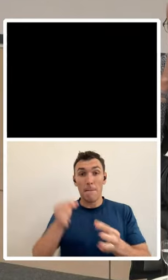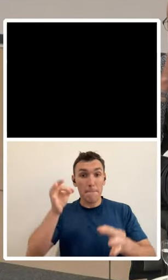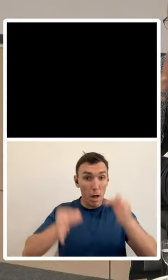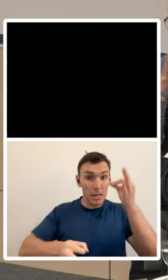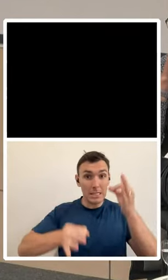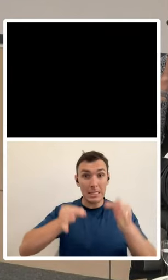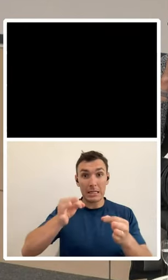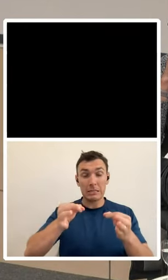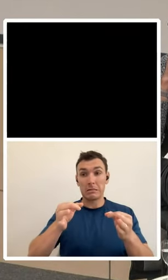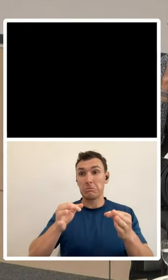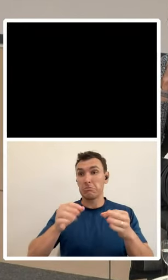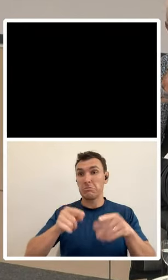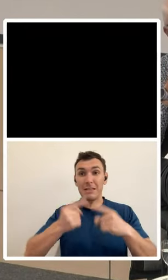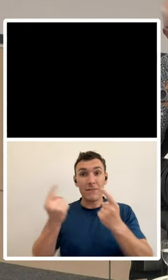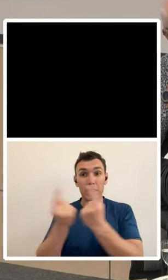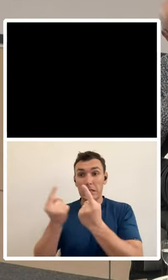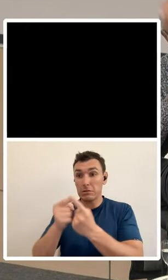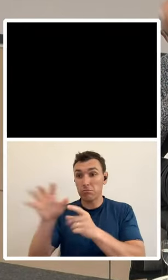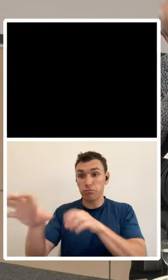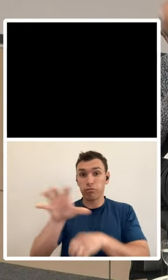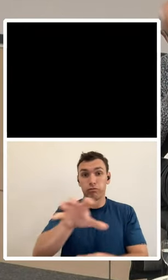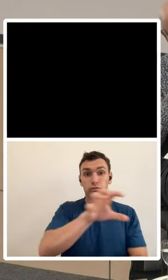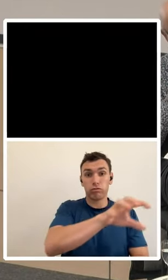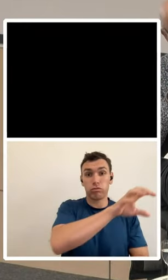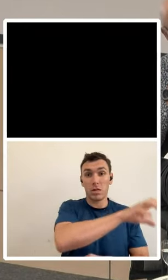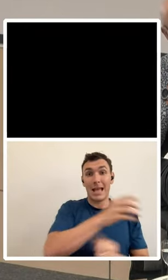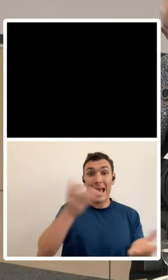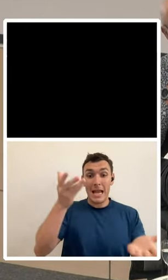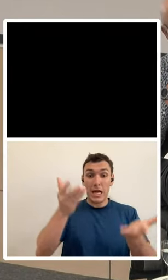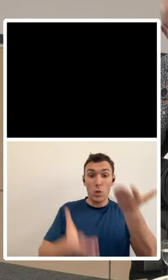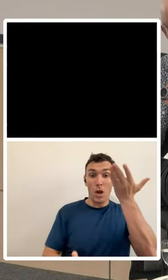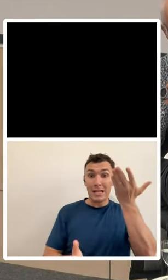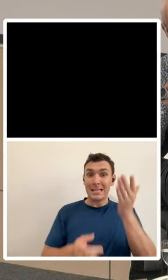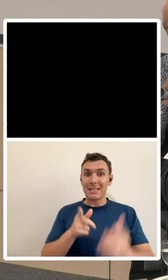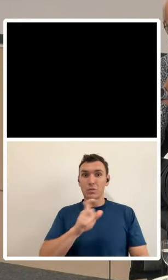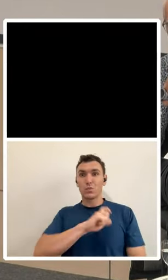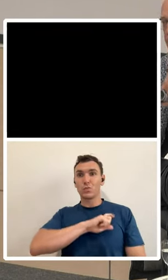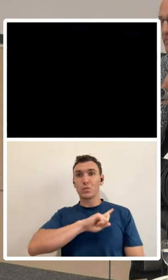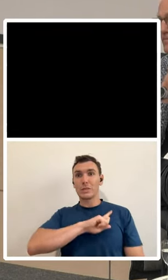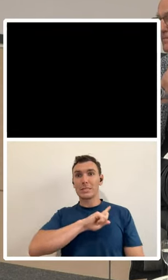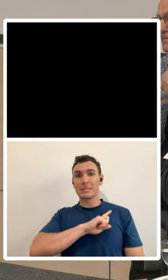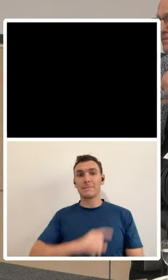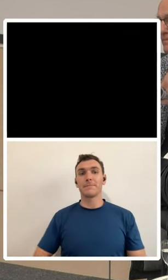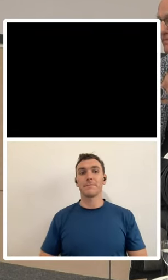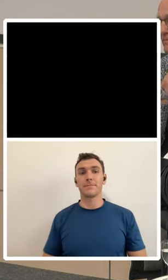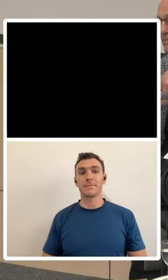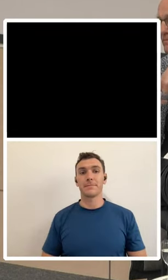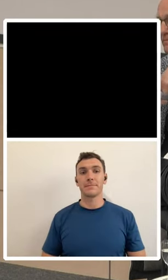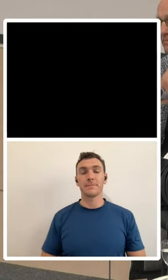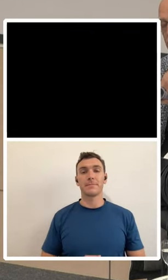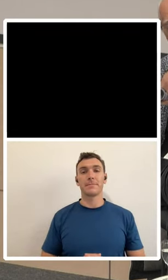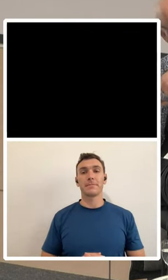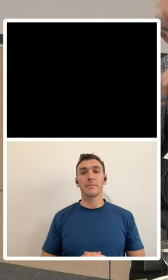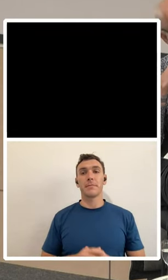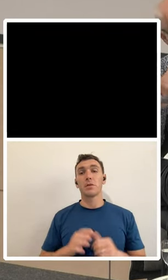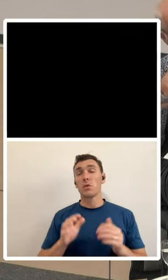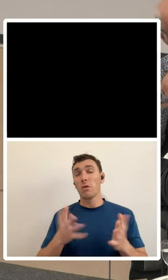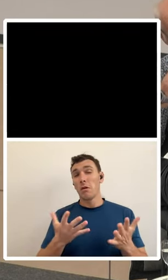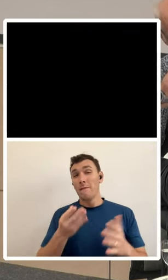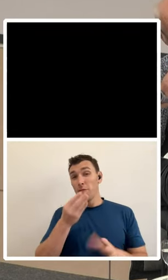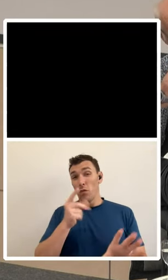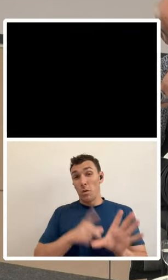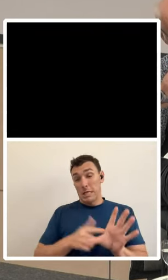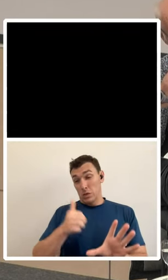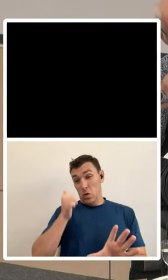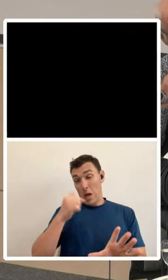these crises. And so about 3 years ago, I decided to try and deploy the most effective tool that we can have,